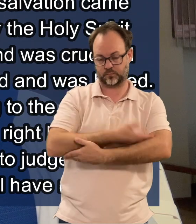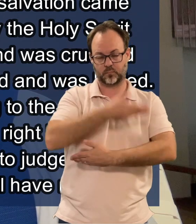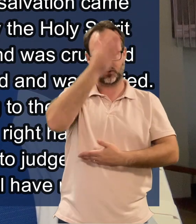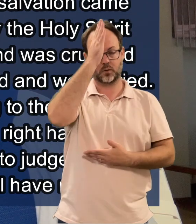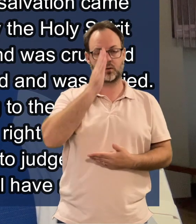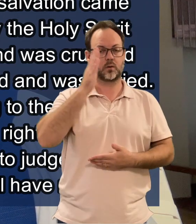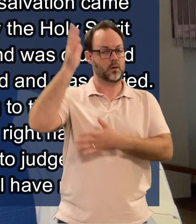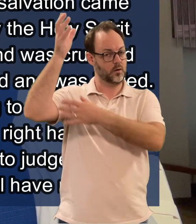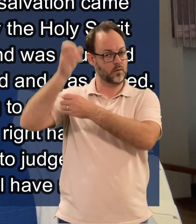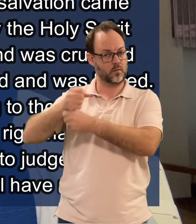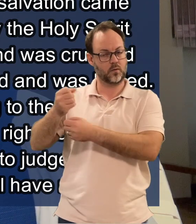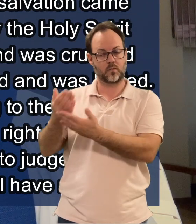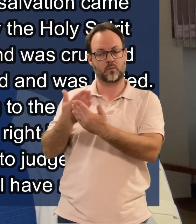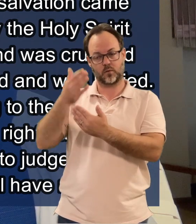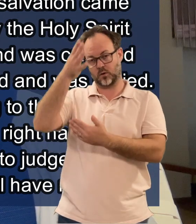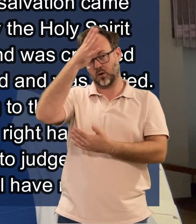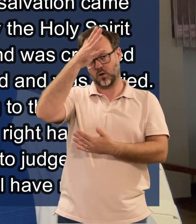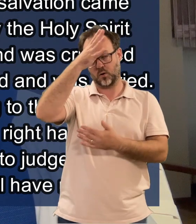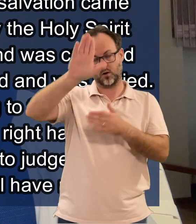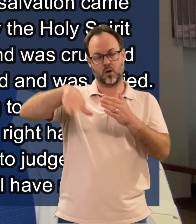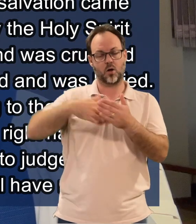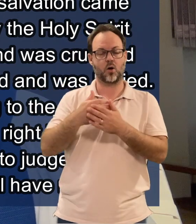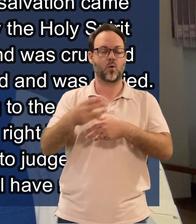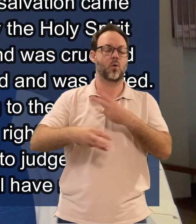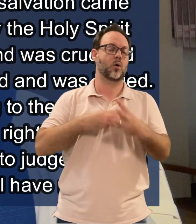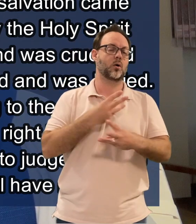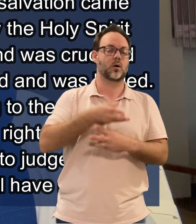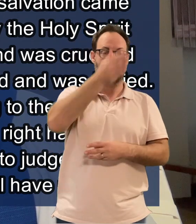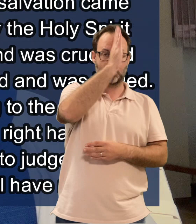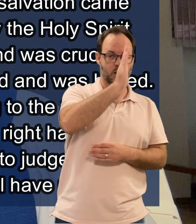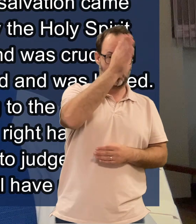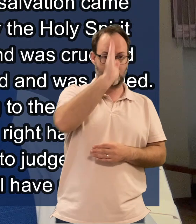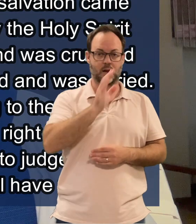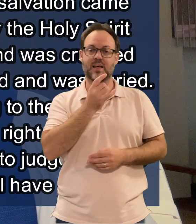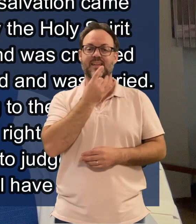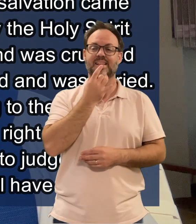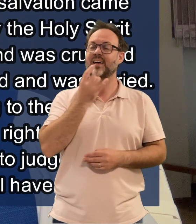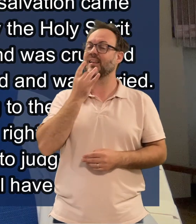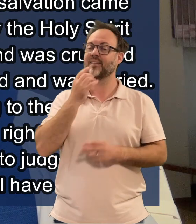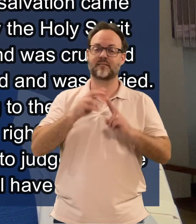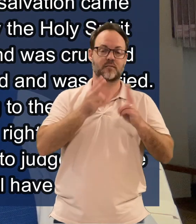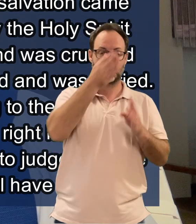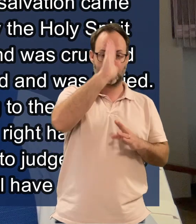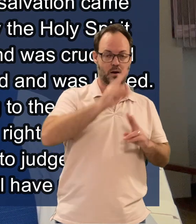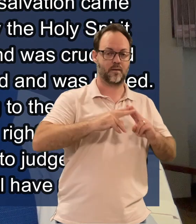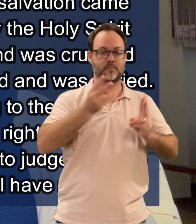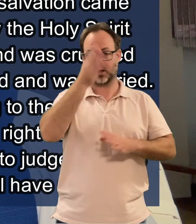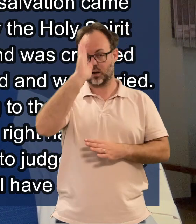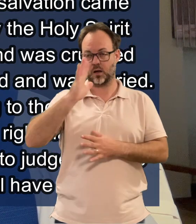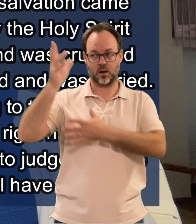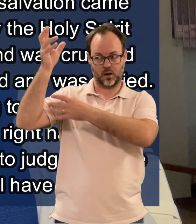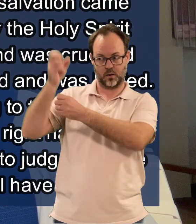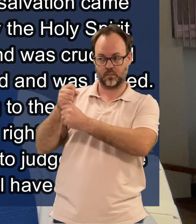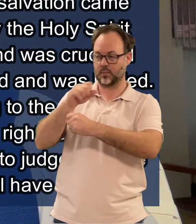God, begotten of his Father before all worlds, God of God, light of light, very God of